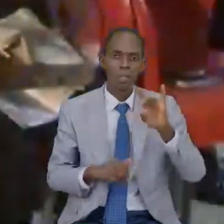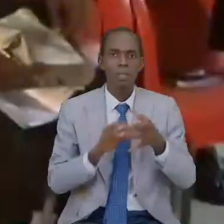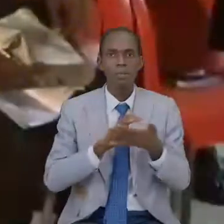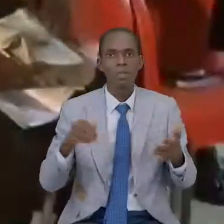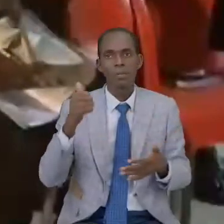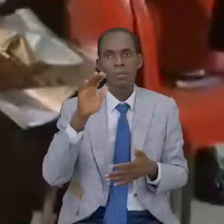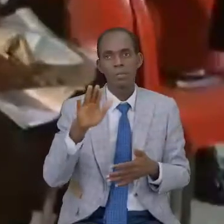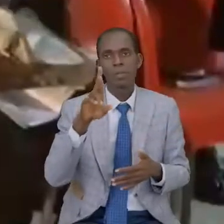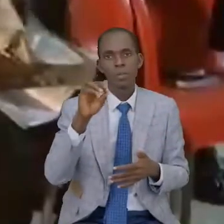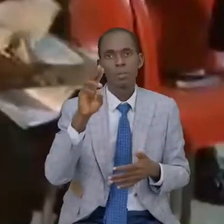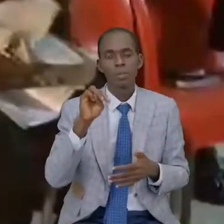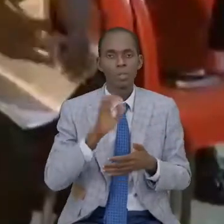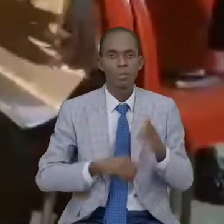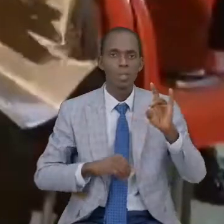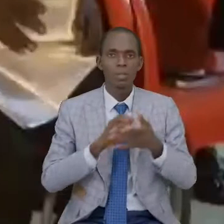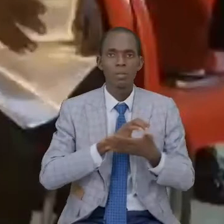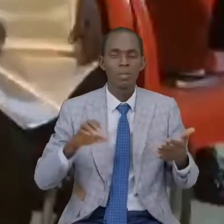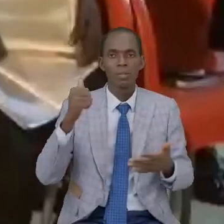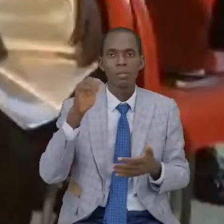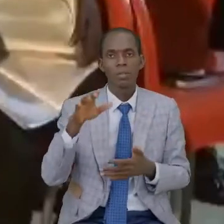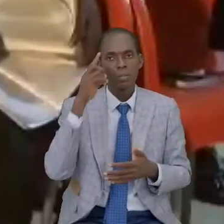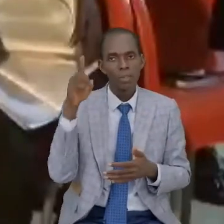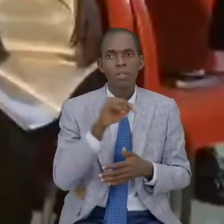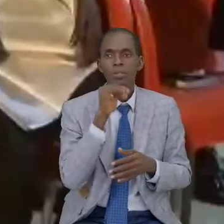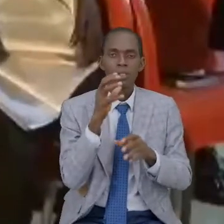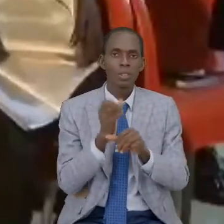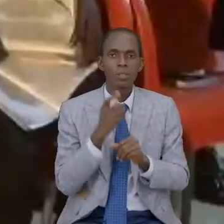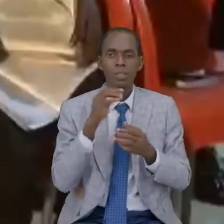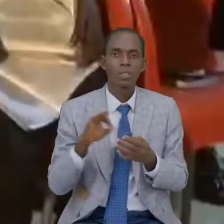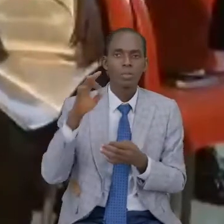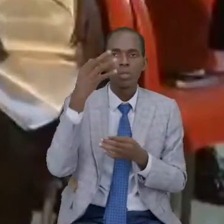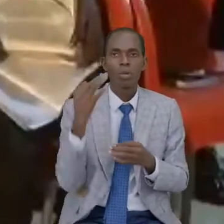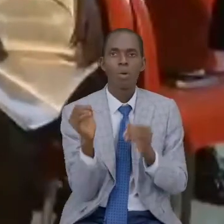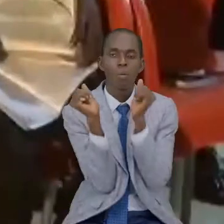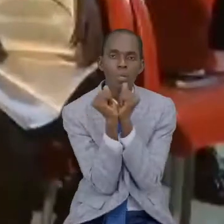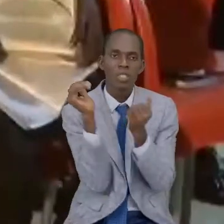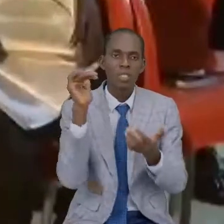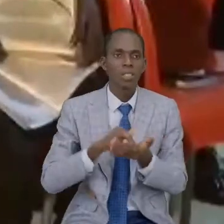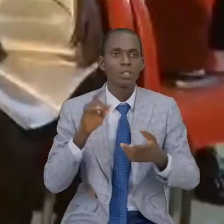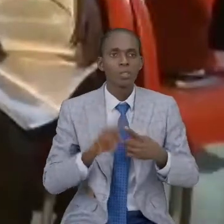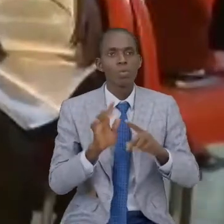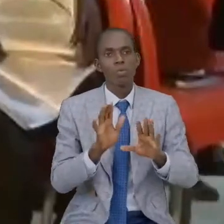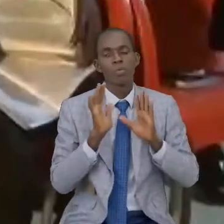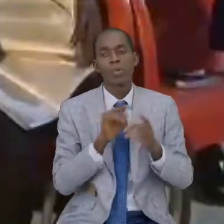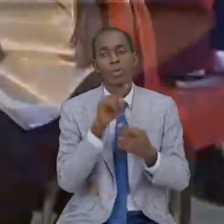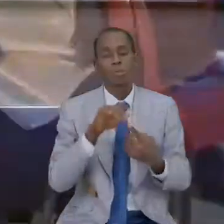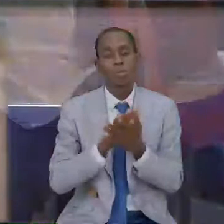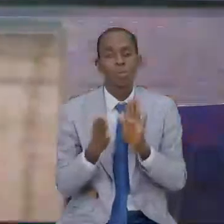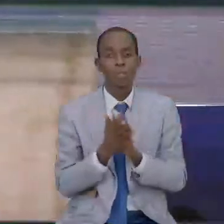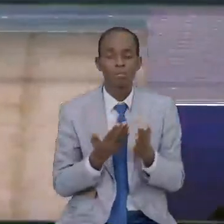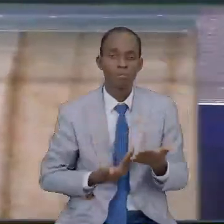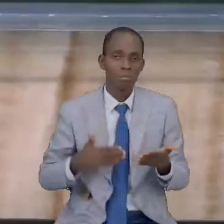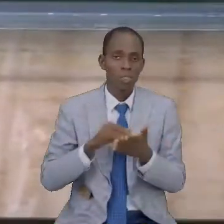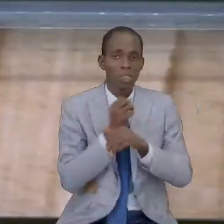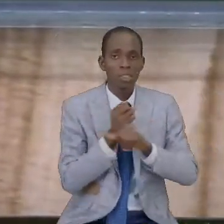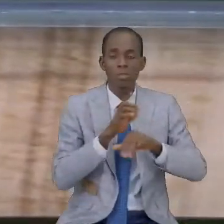15. In Romans chapter 8, verse 15, "For ye have not received the spirit of bondage again to fear." When you become born